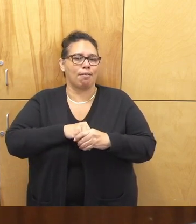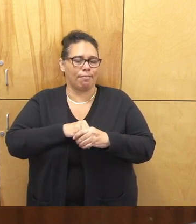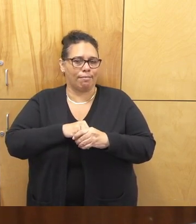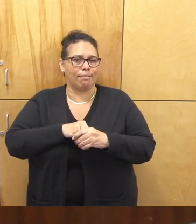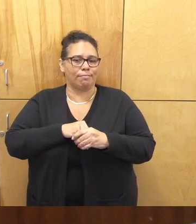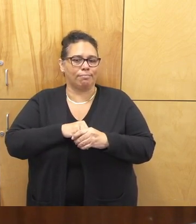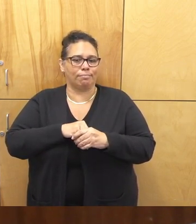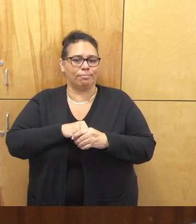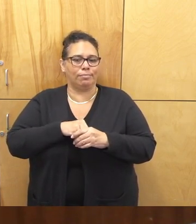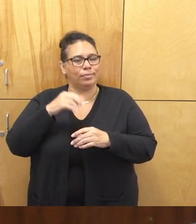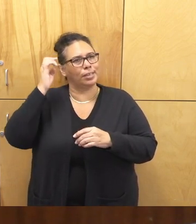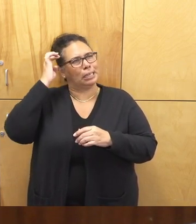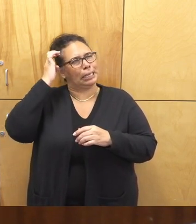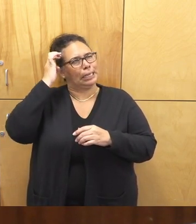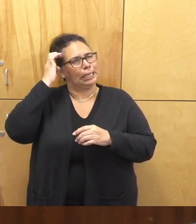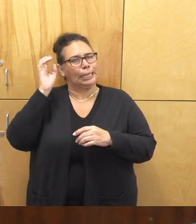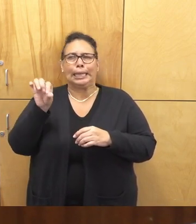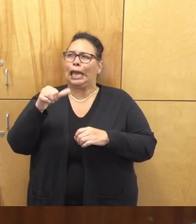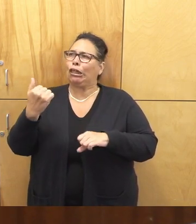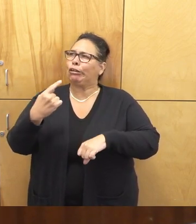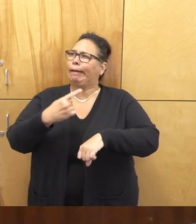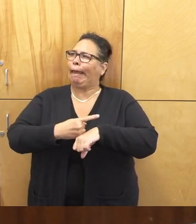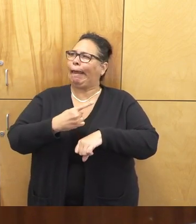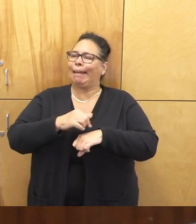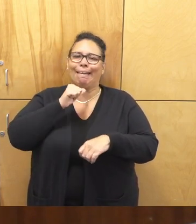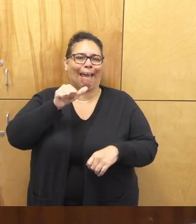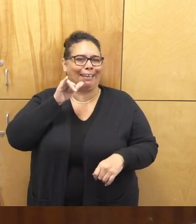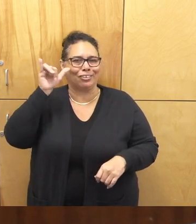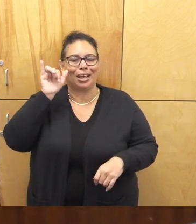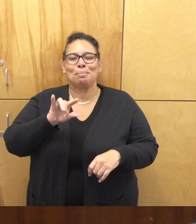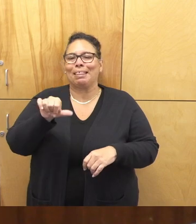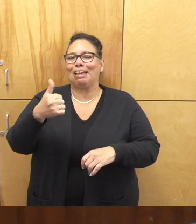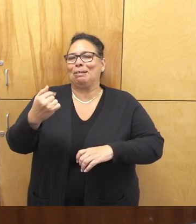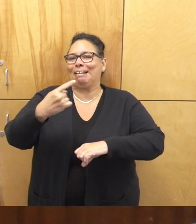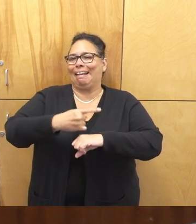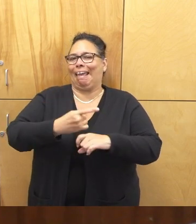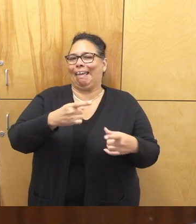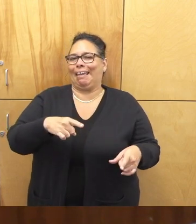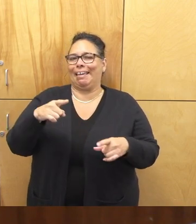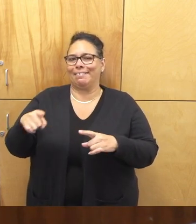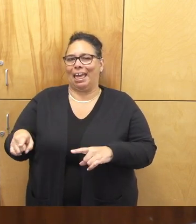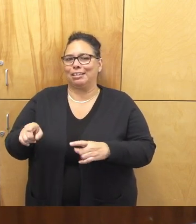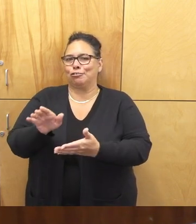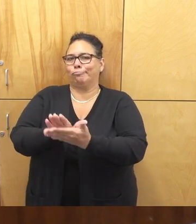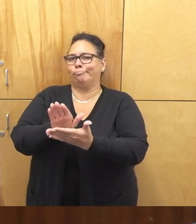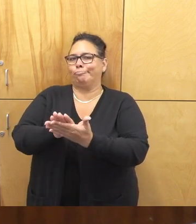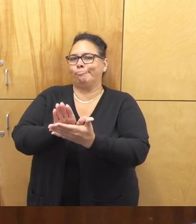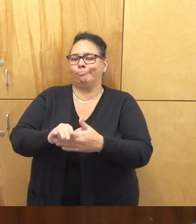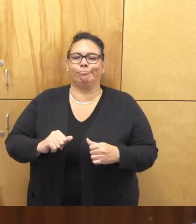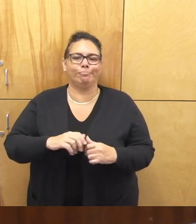I don't want to say yesterday's, but the other day's event, big kudos to you.